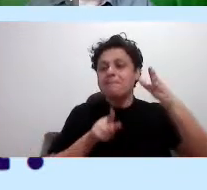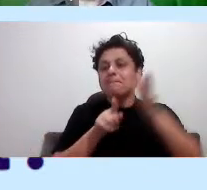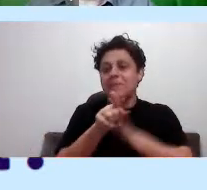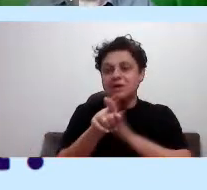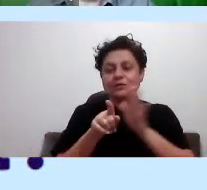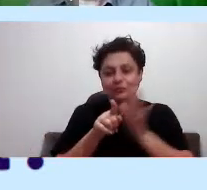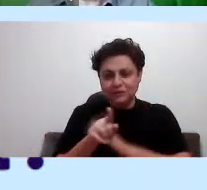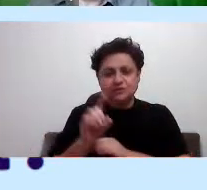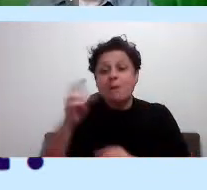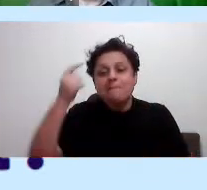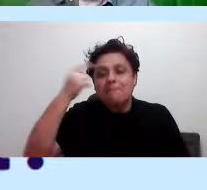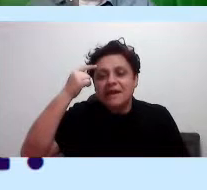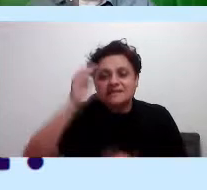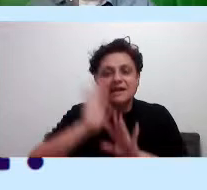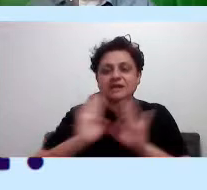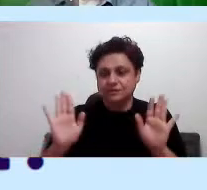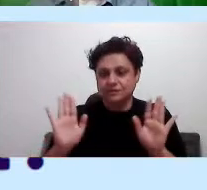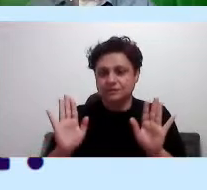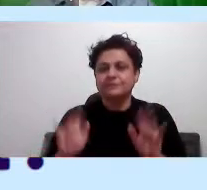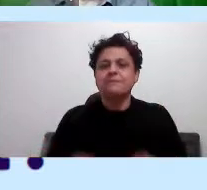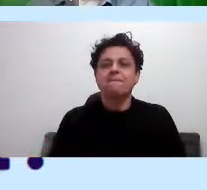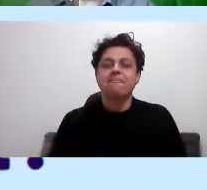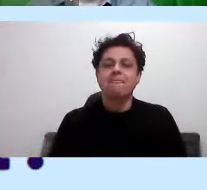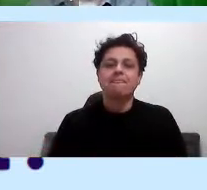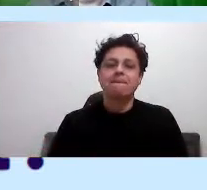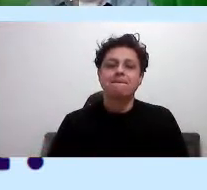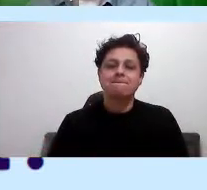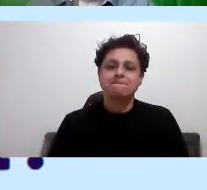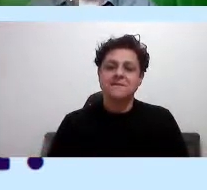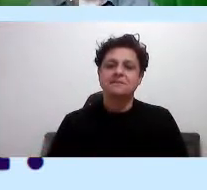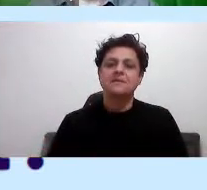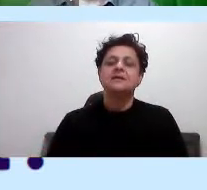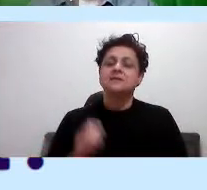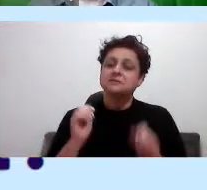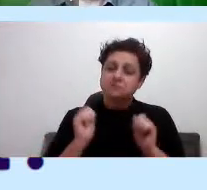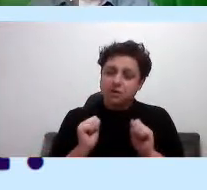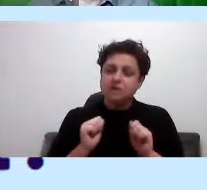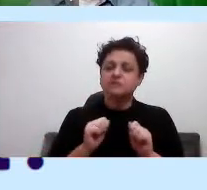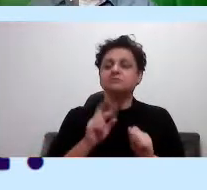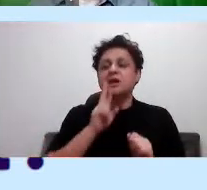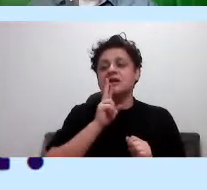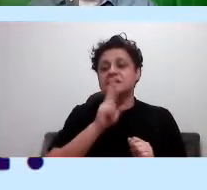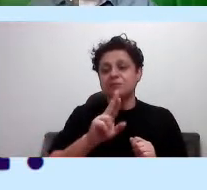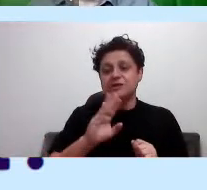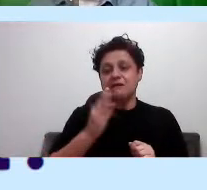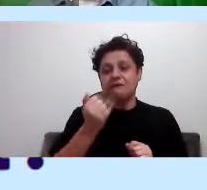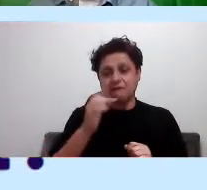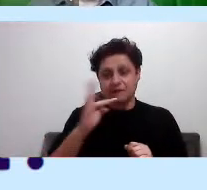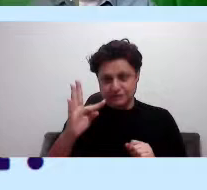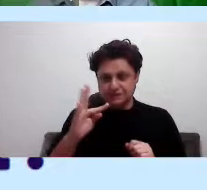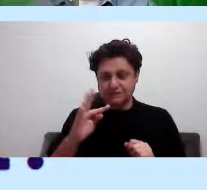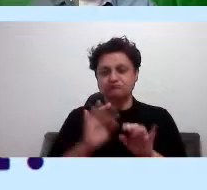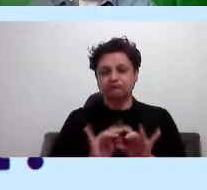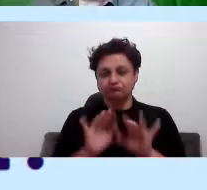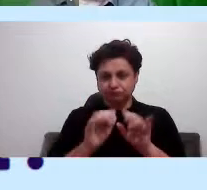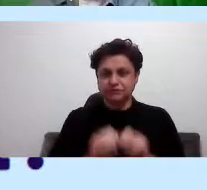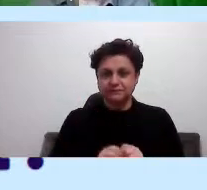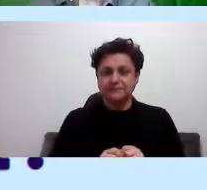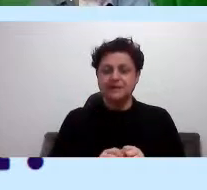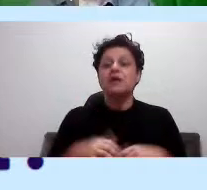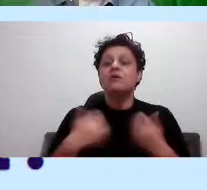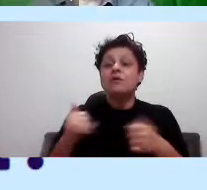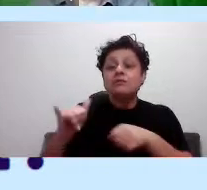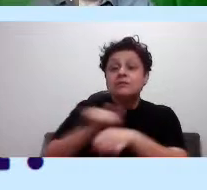in the chat if you like. What inclusive strategies do you already use? Is differentiation something that you're familiar